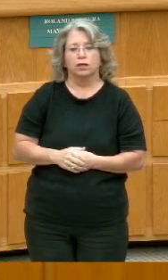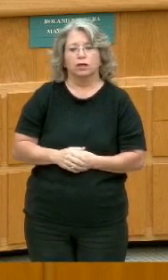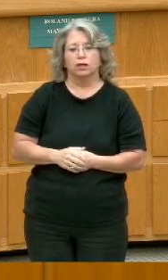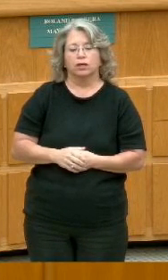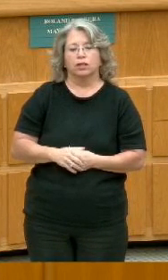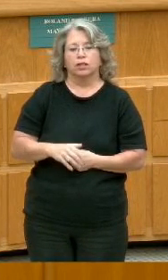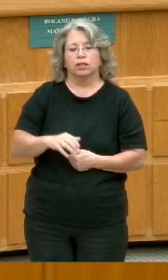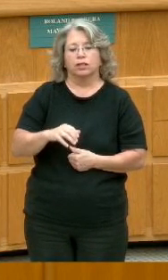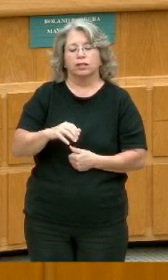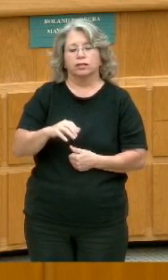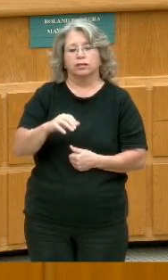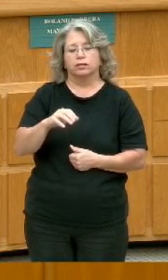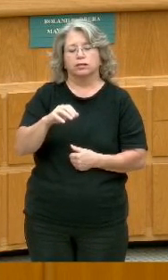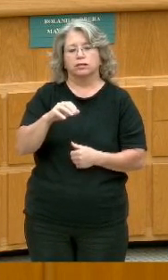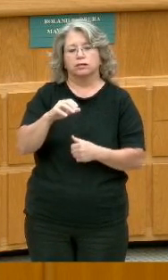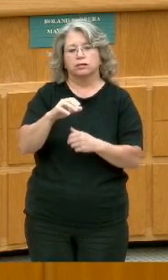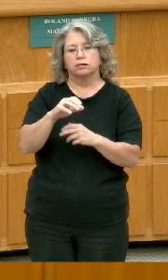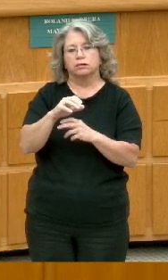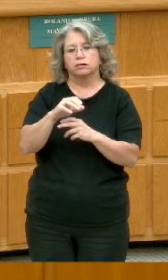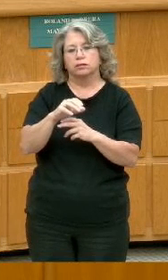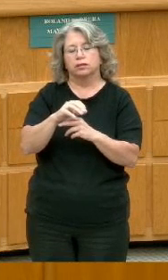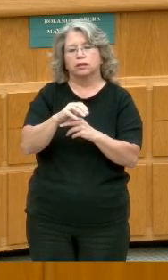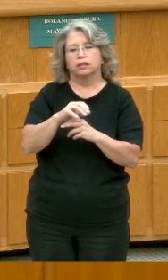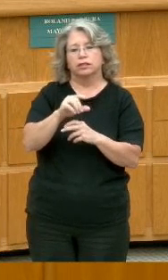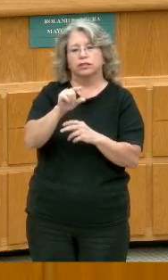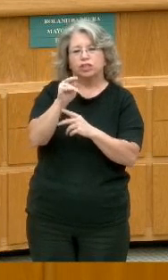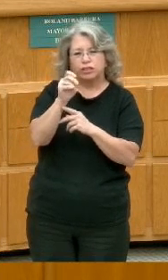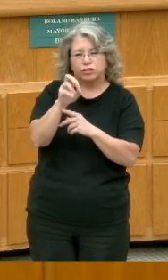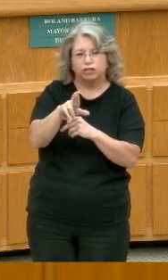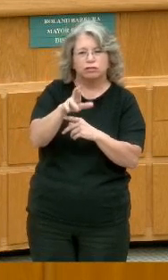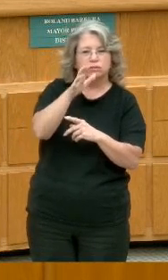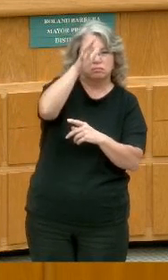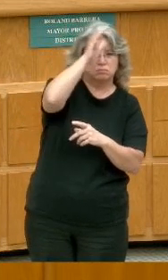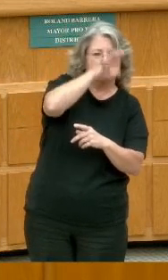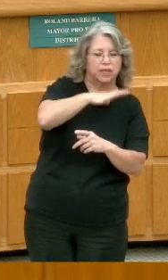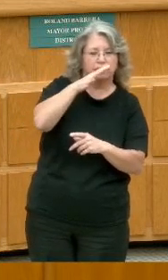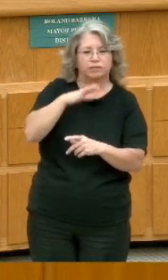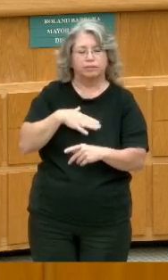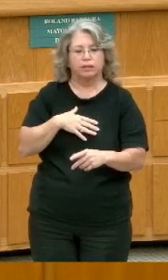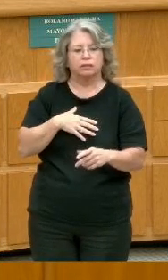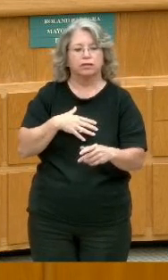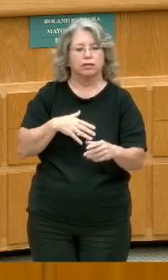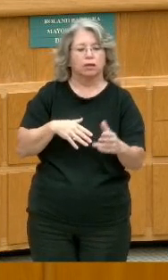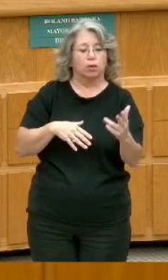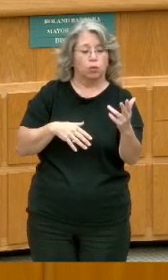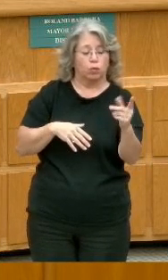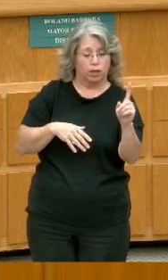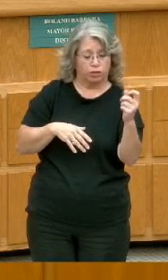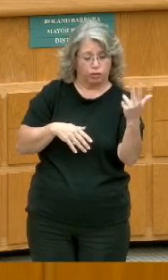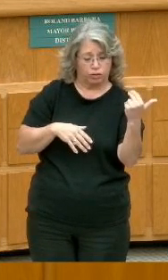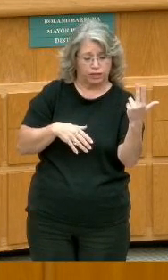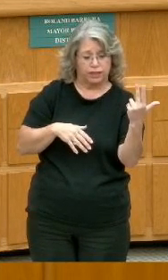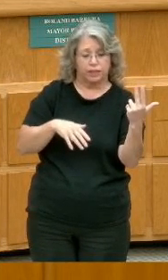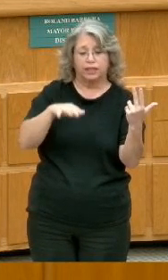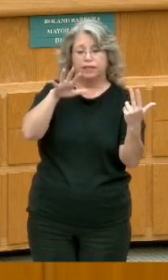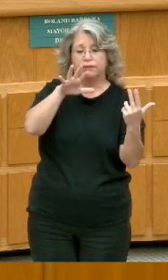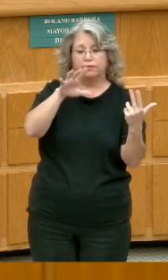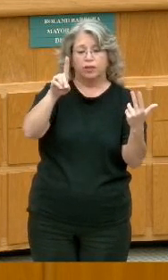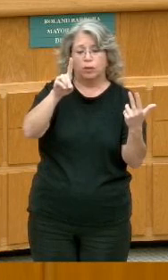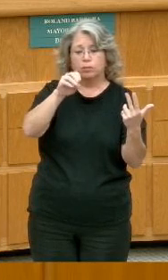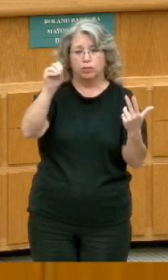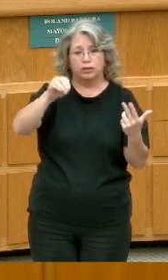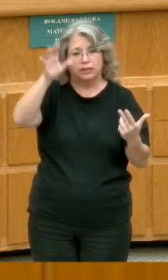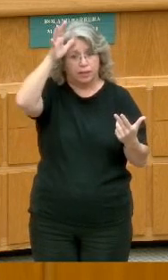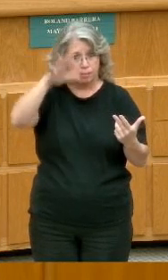pretty steadily split between male, female. With 113 persons, we have 51% male,